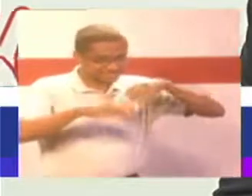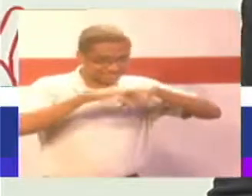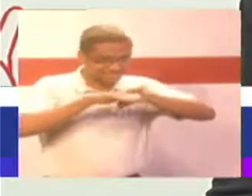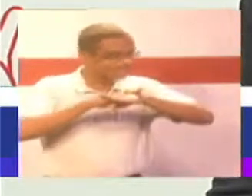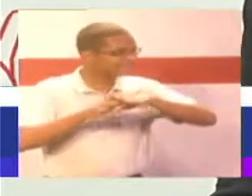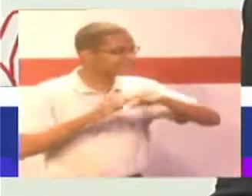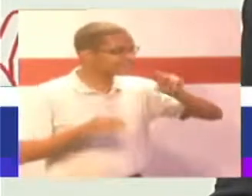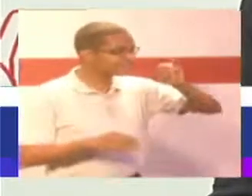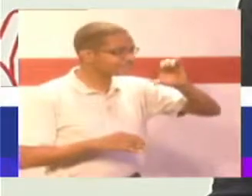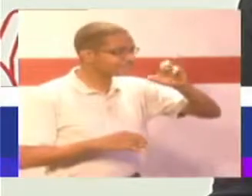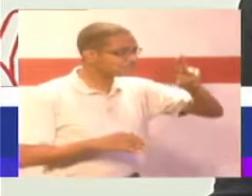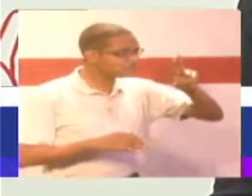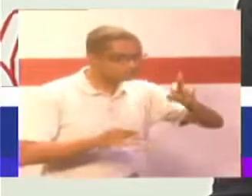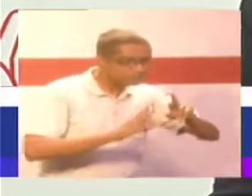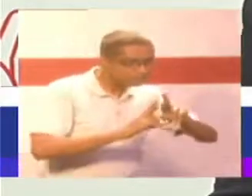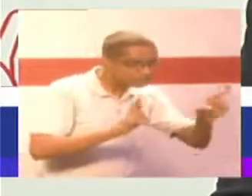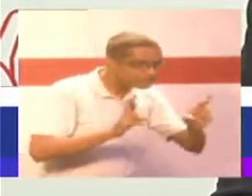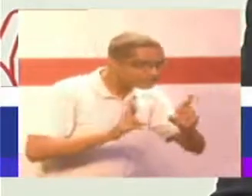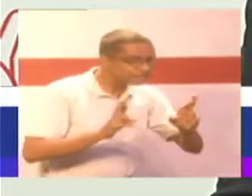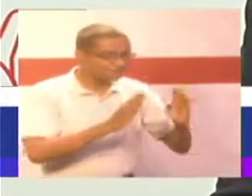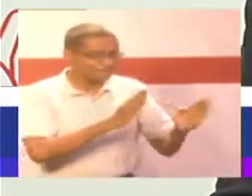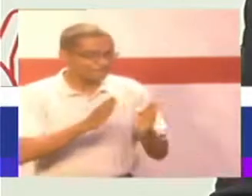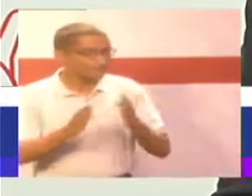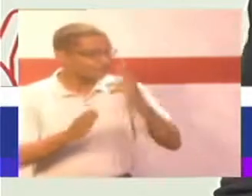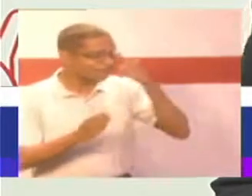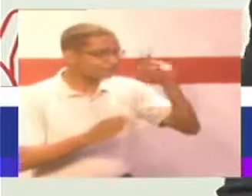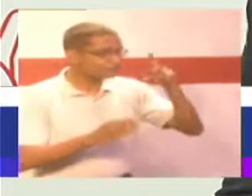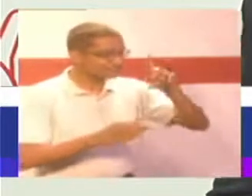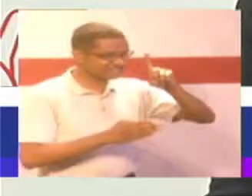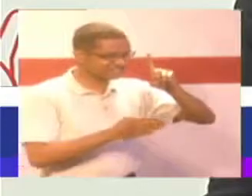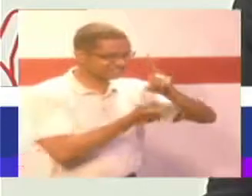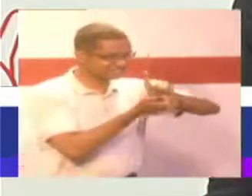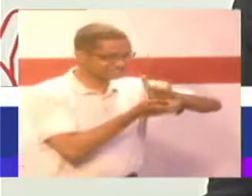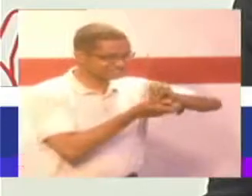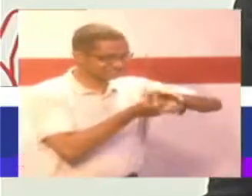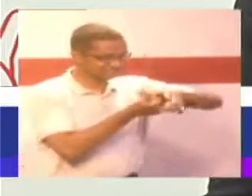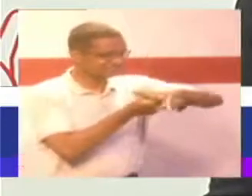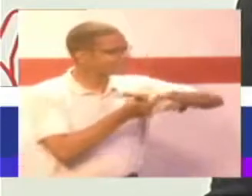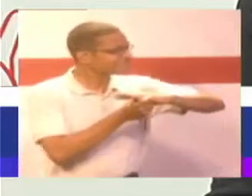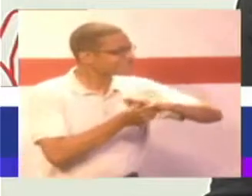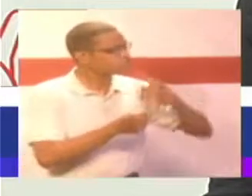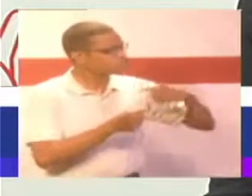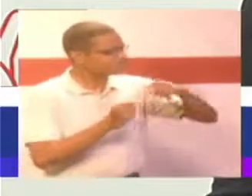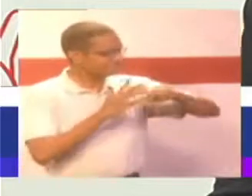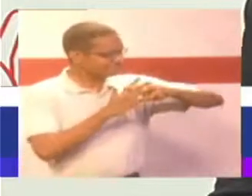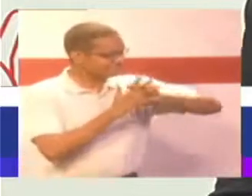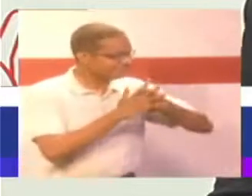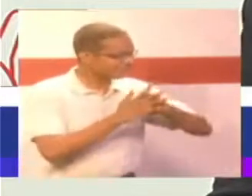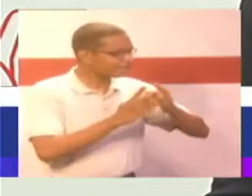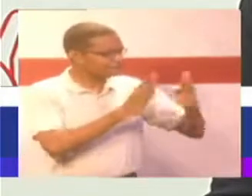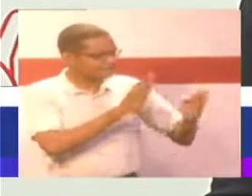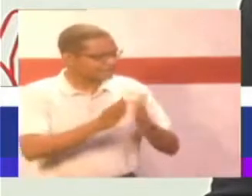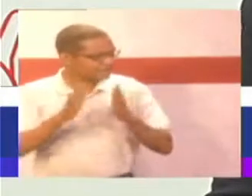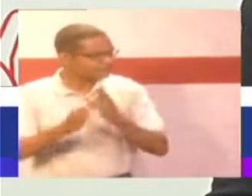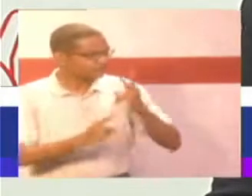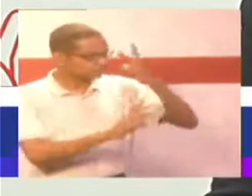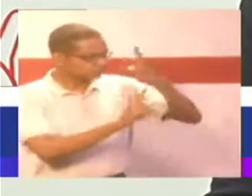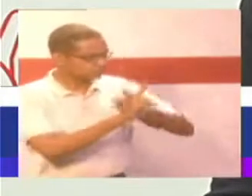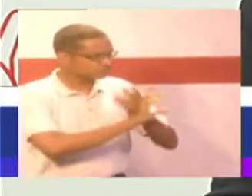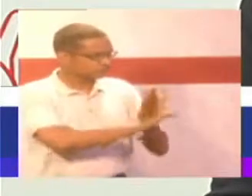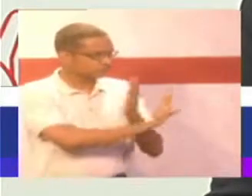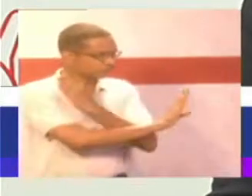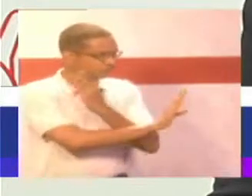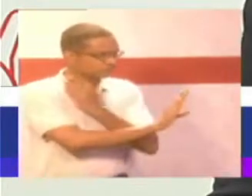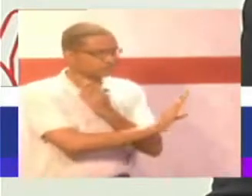of our Delta preparedness plan, which we started approximately 2 months ago, because we anticipated an increased